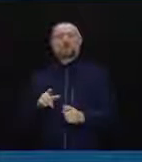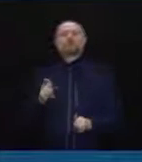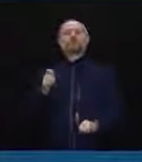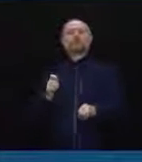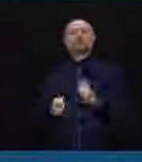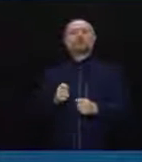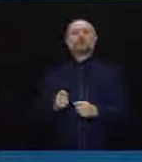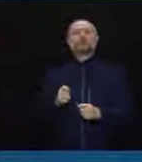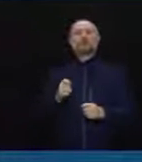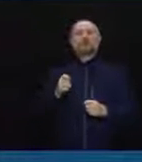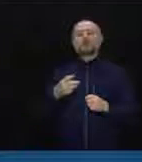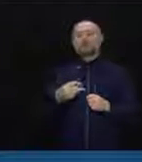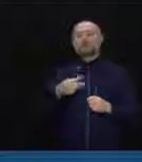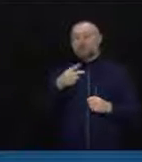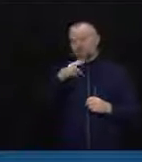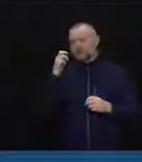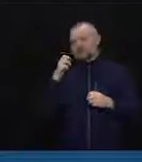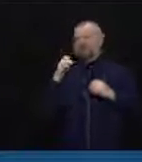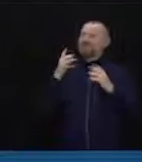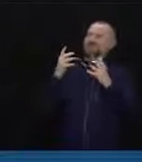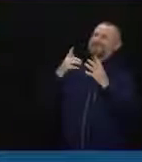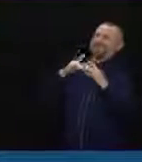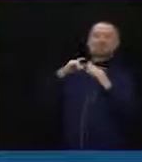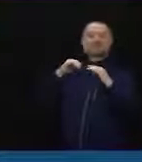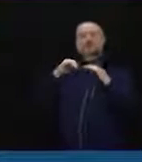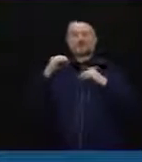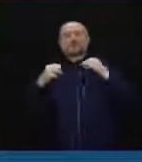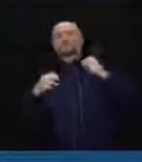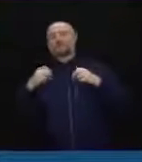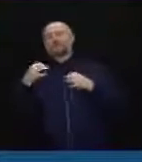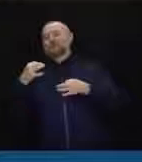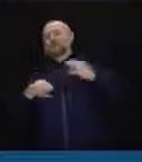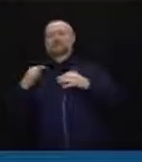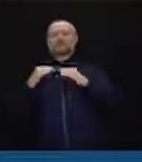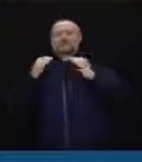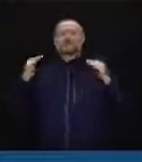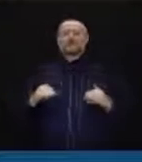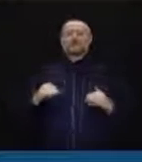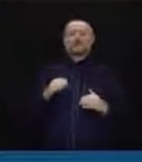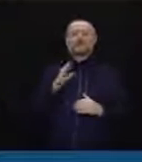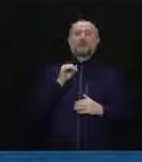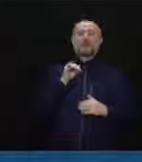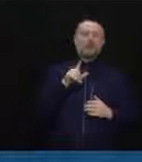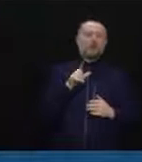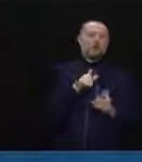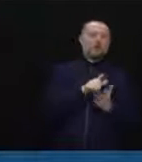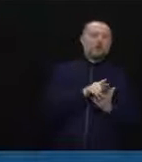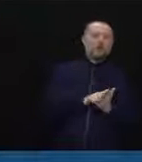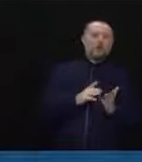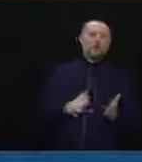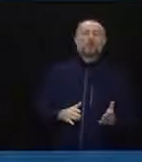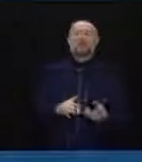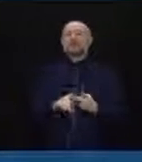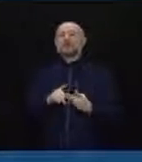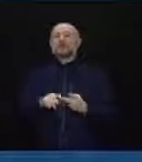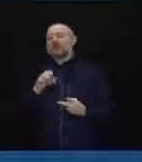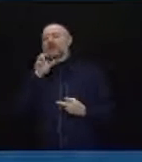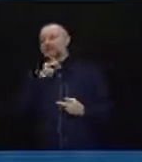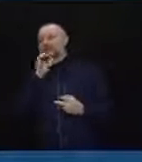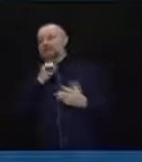said he wants edits to the state's bail laws, raise the age, discovery, and